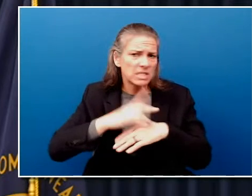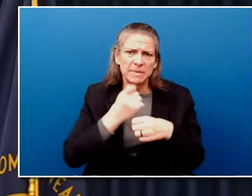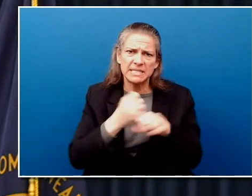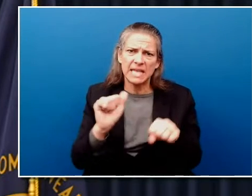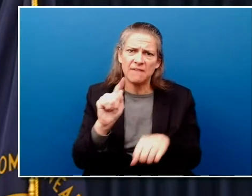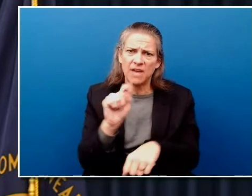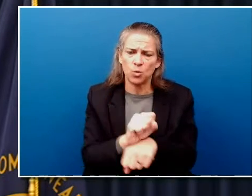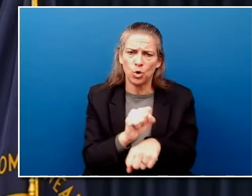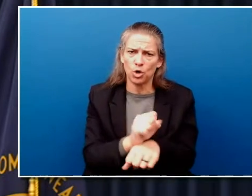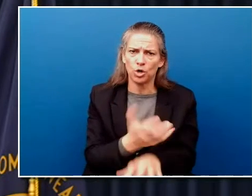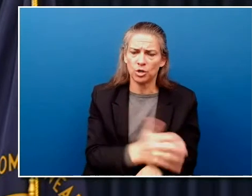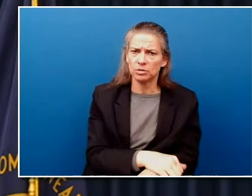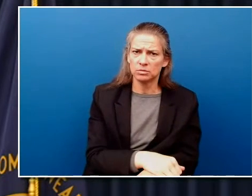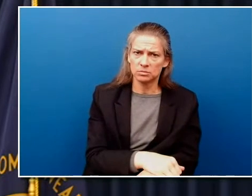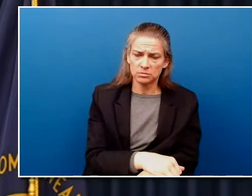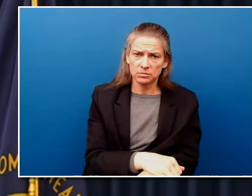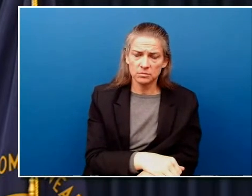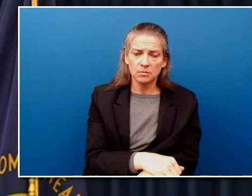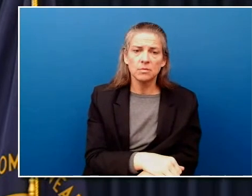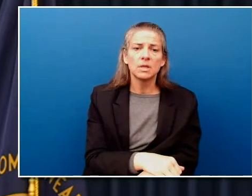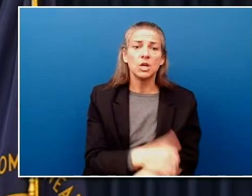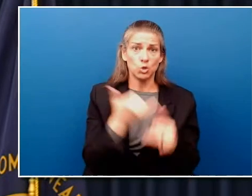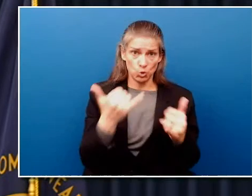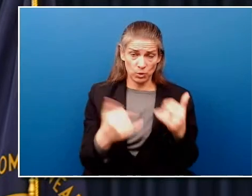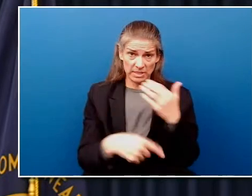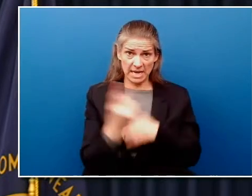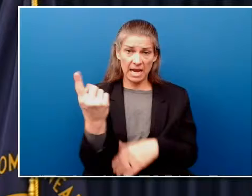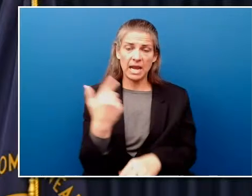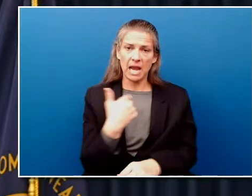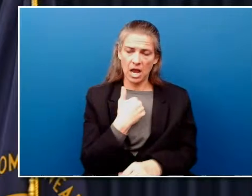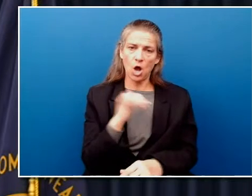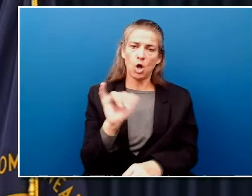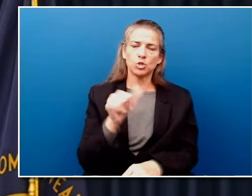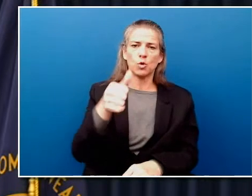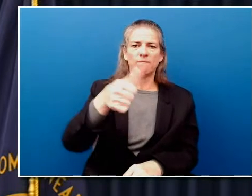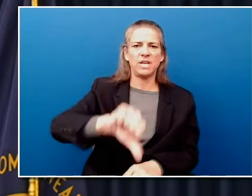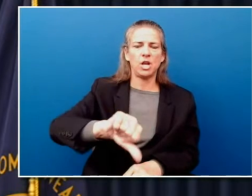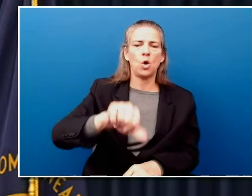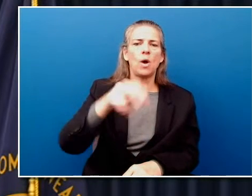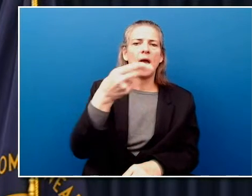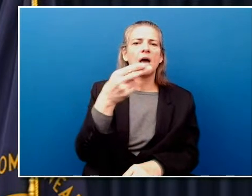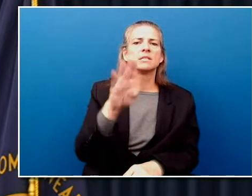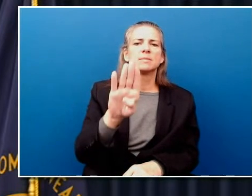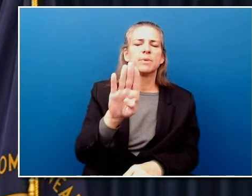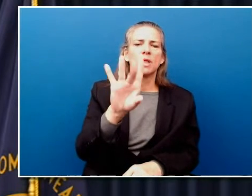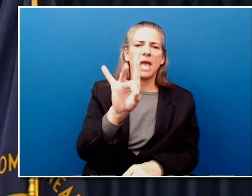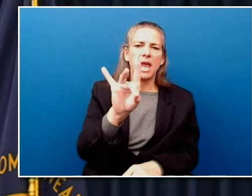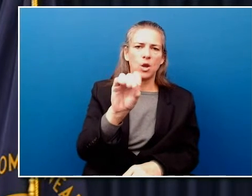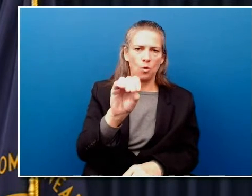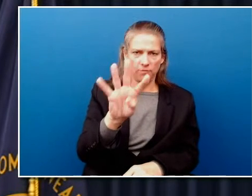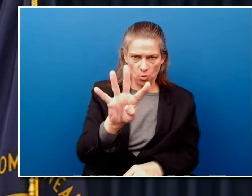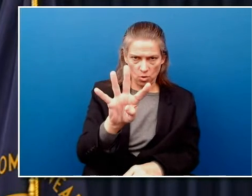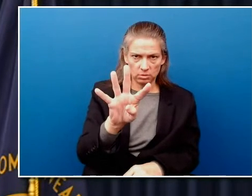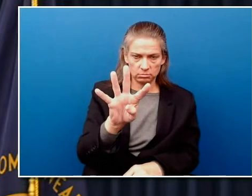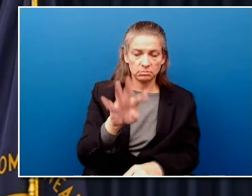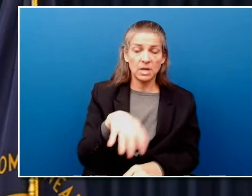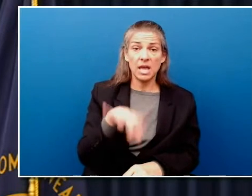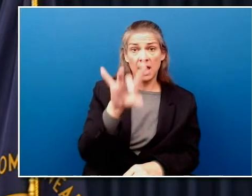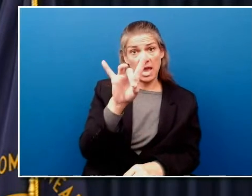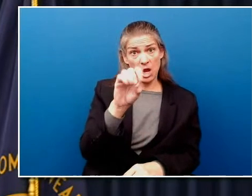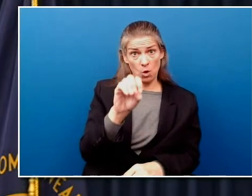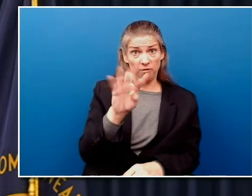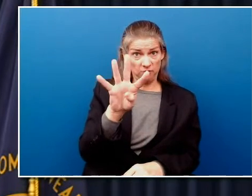work. Today, I am also vetoing House Bill 804. 804 is